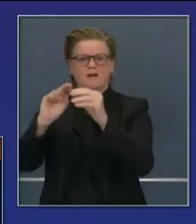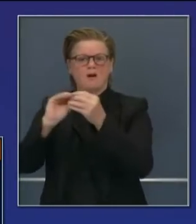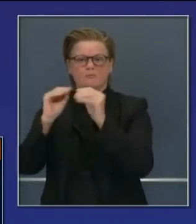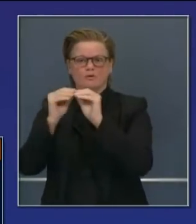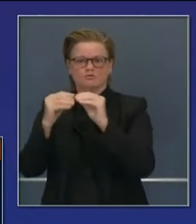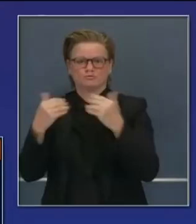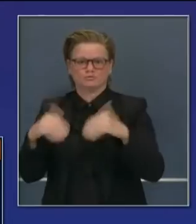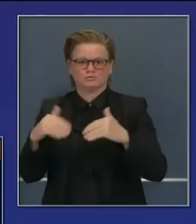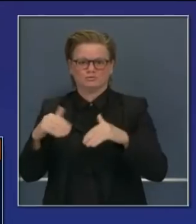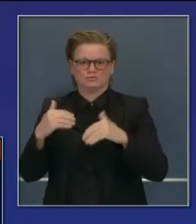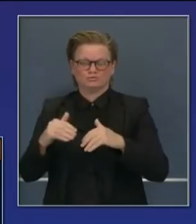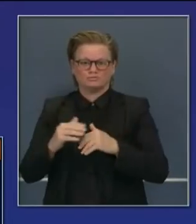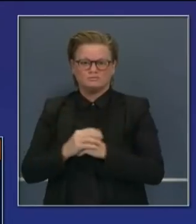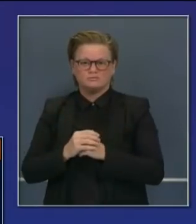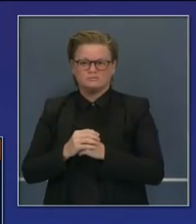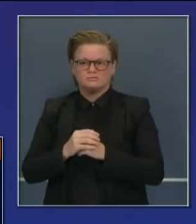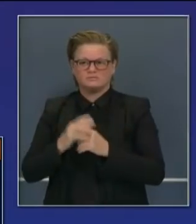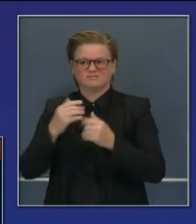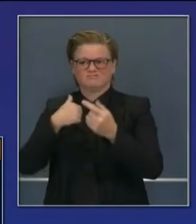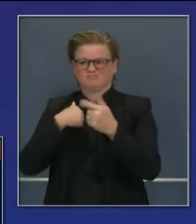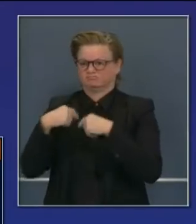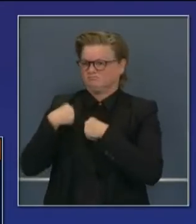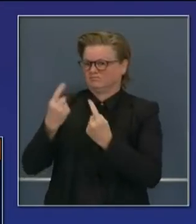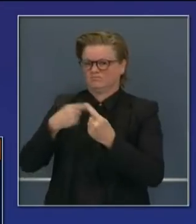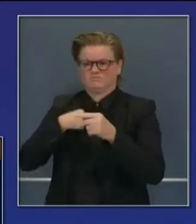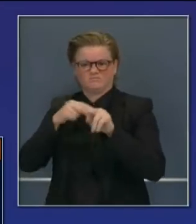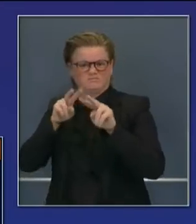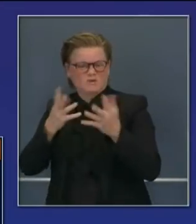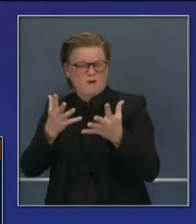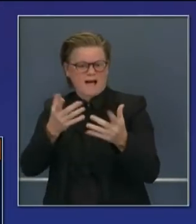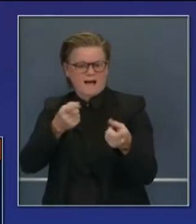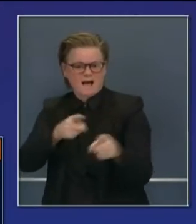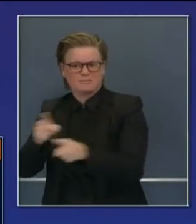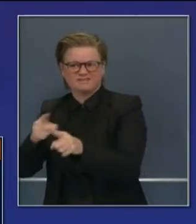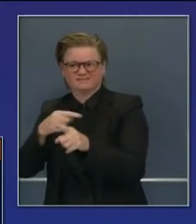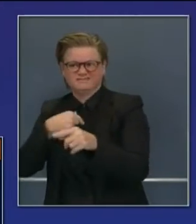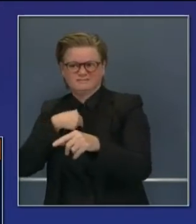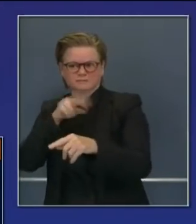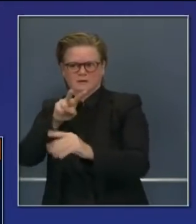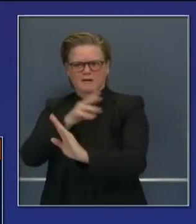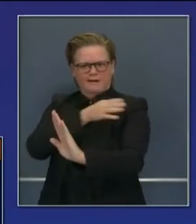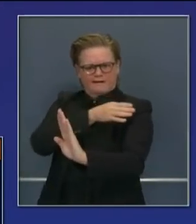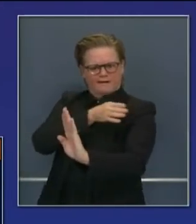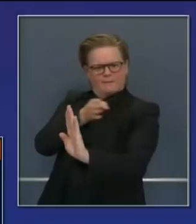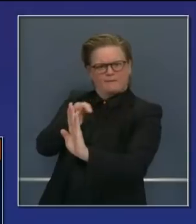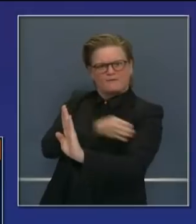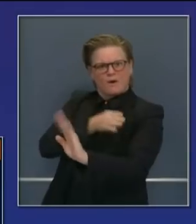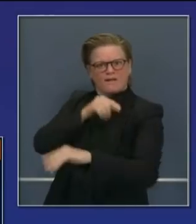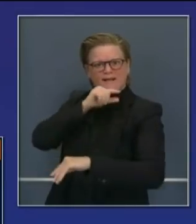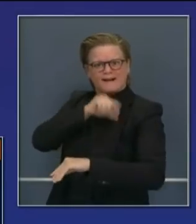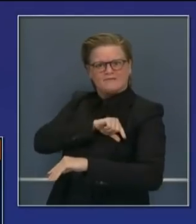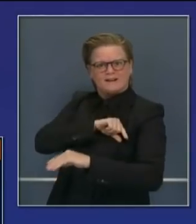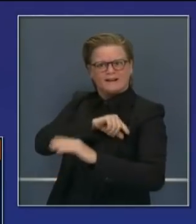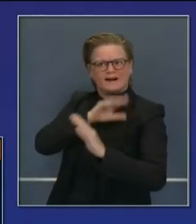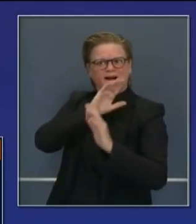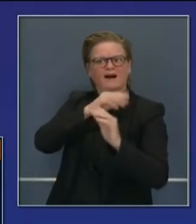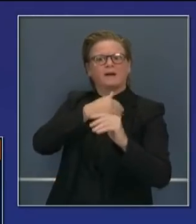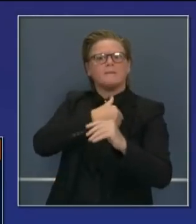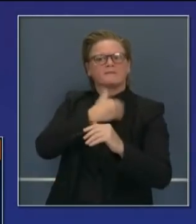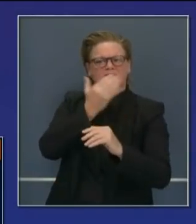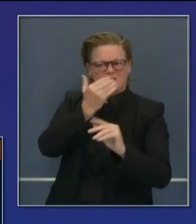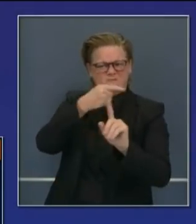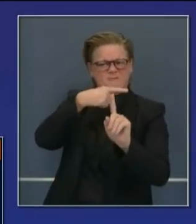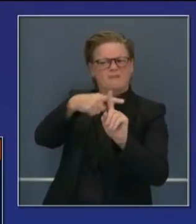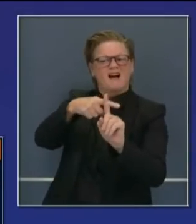been happening. Again, these are pre-Thanksgiving numbers. The 14-day positivity rate has grown from